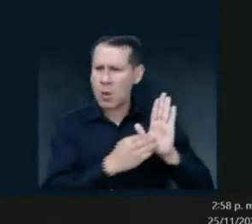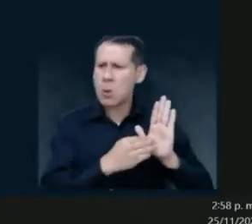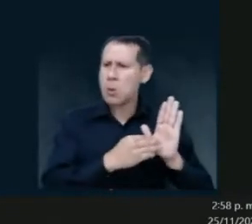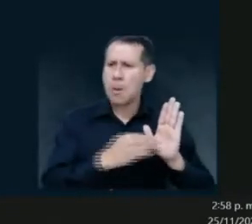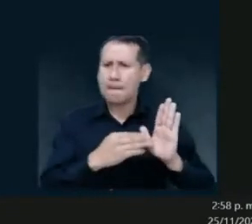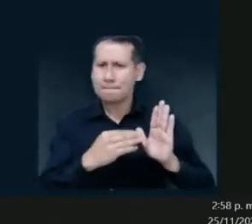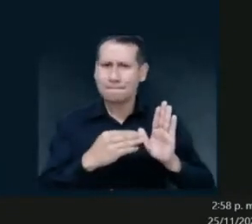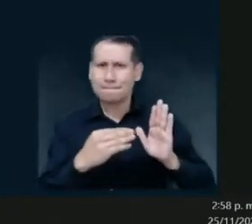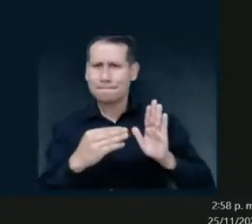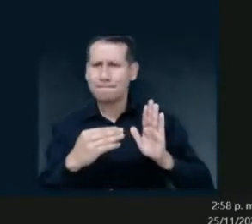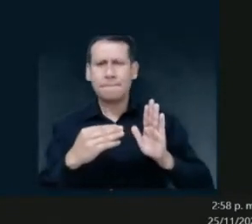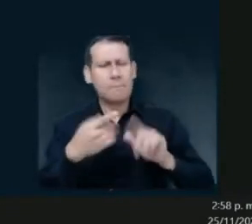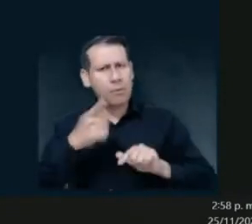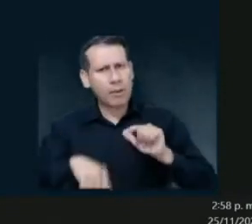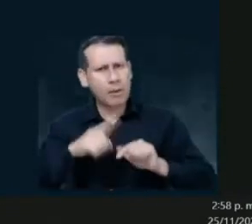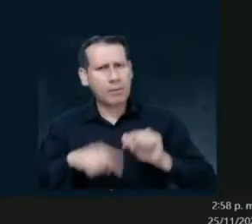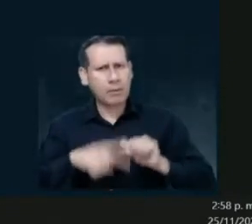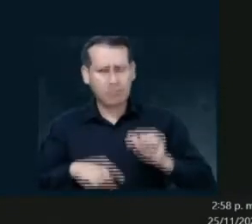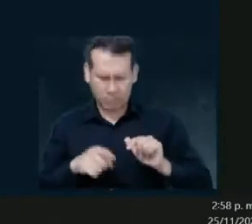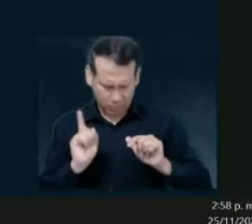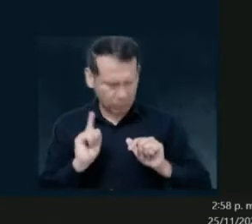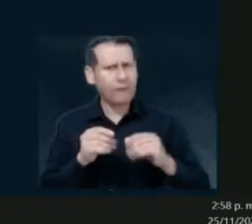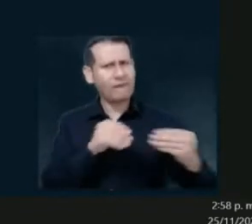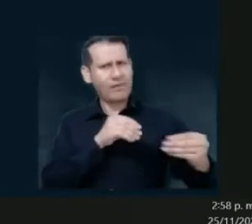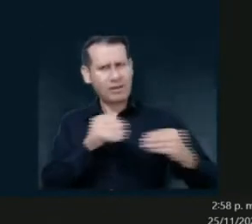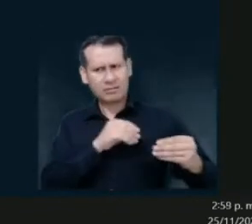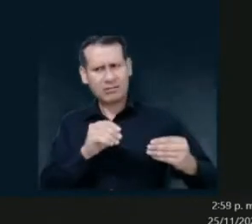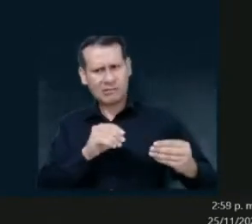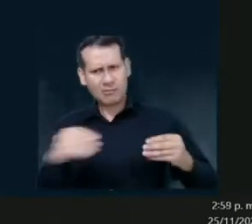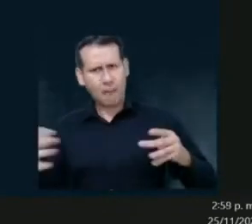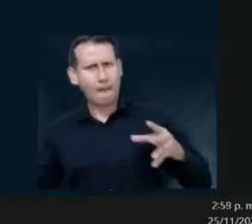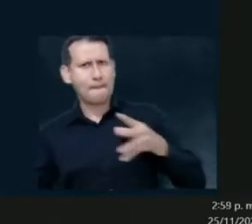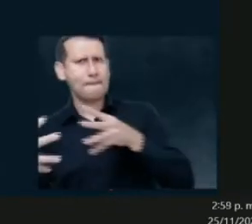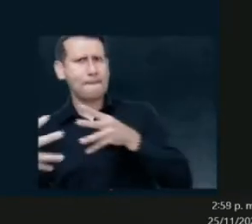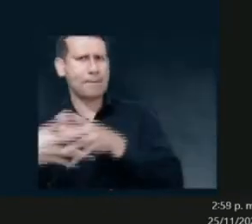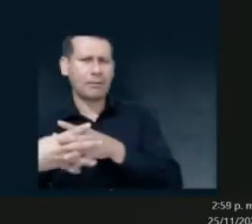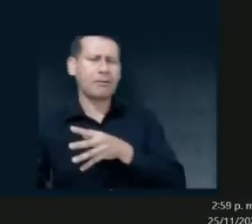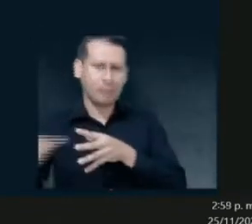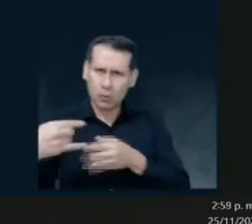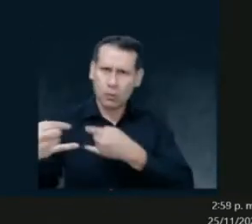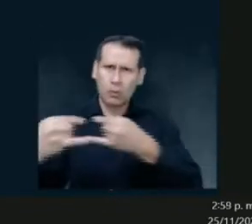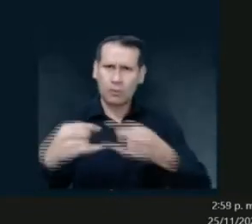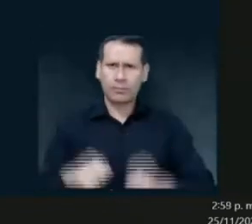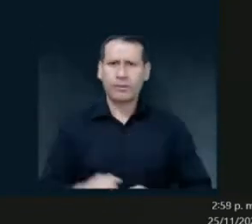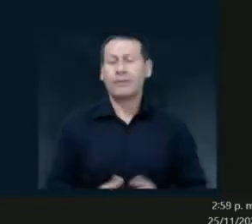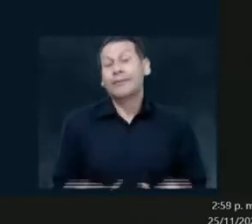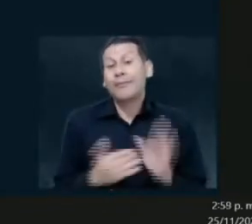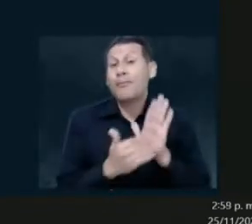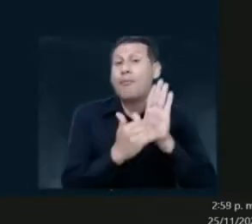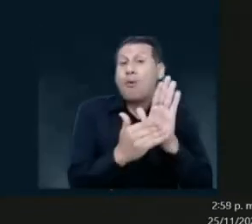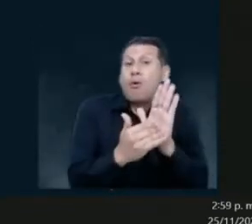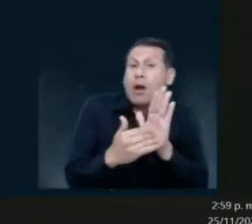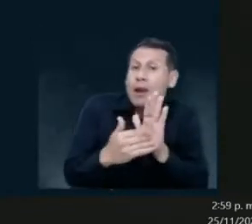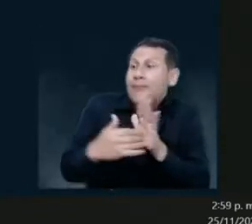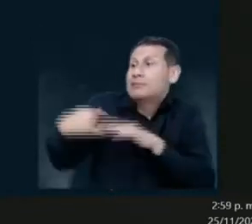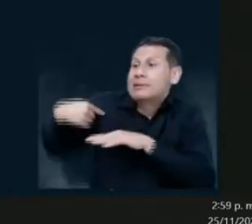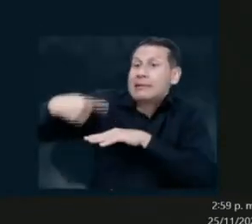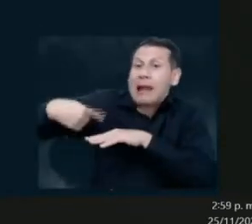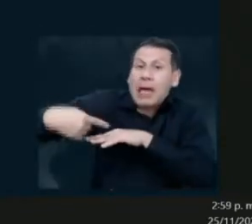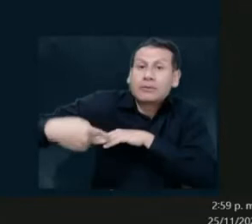Then we have the traditional model where there's very strong regulation barriers or there is an order